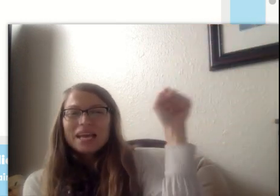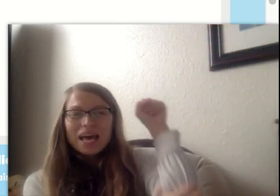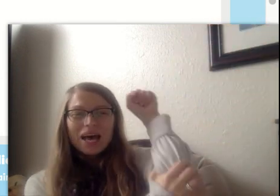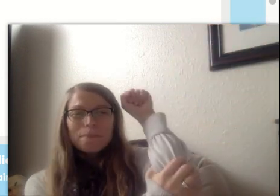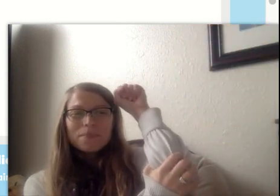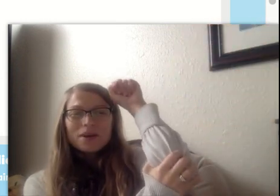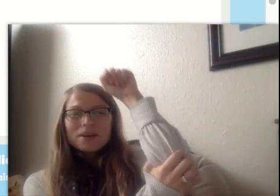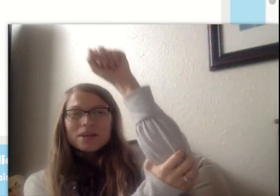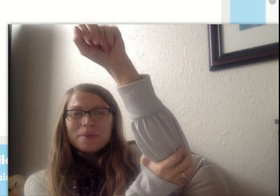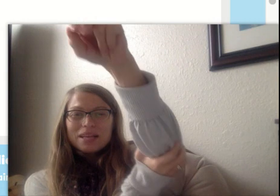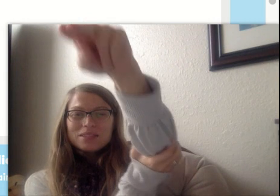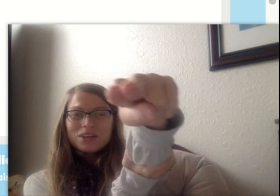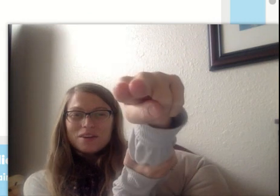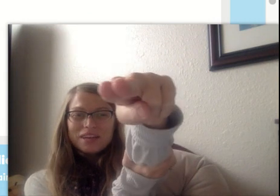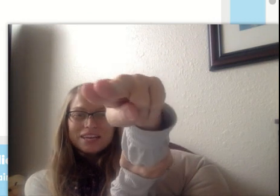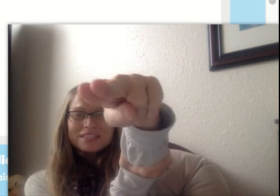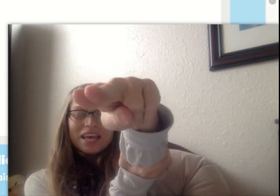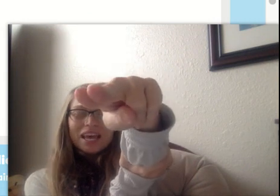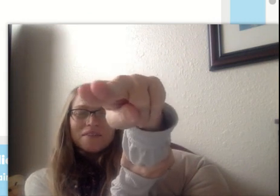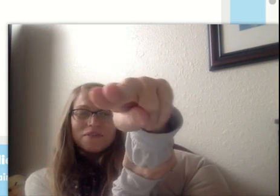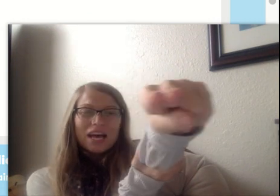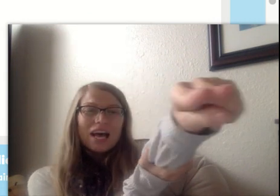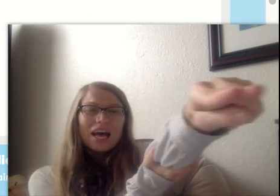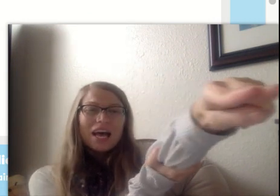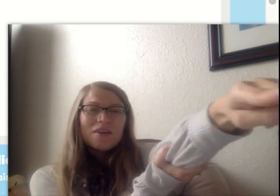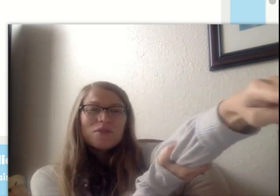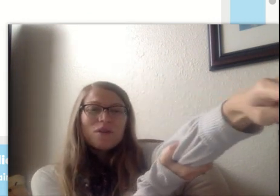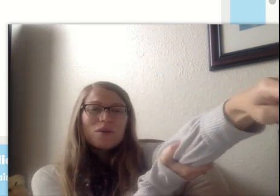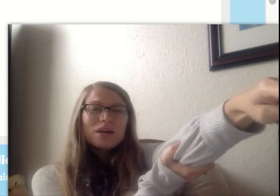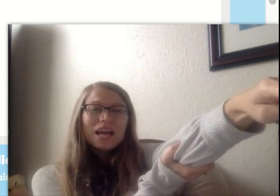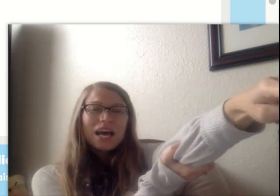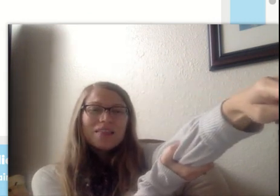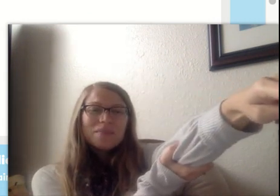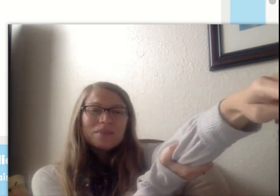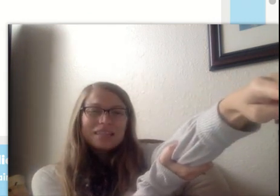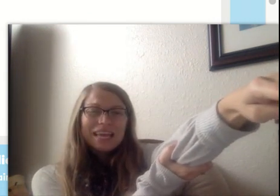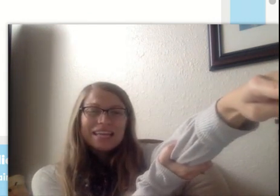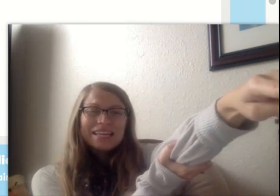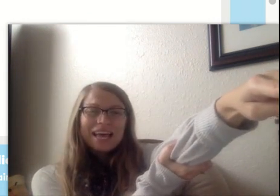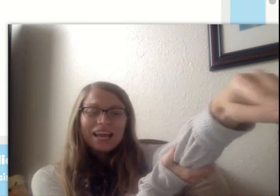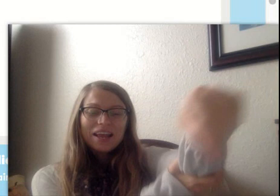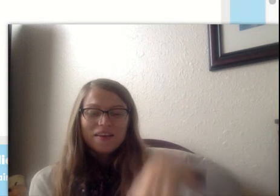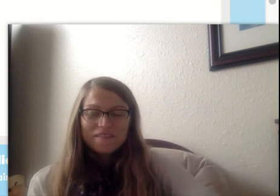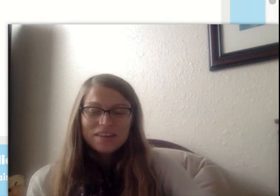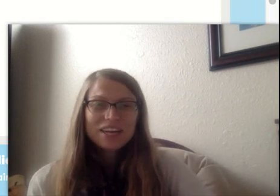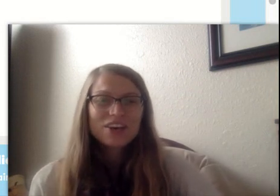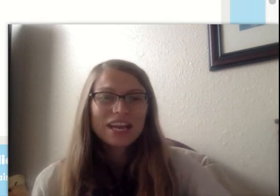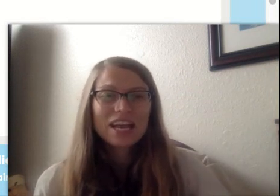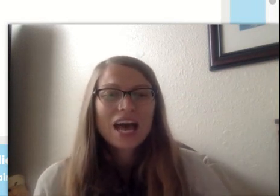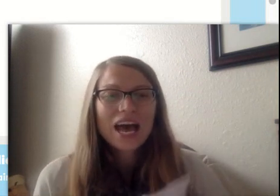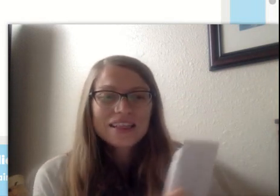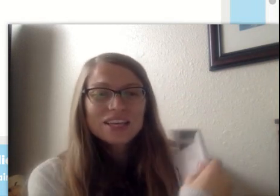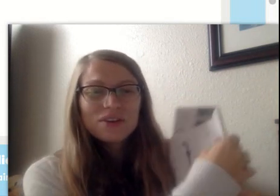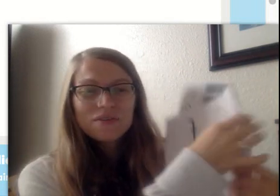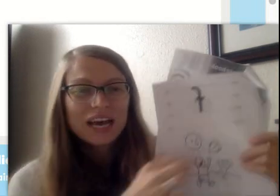pick up your pencil or your fingers, and fly forward on the plane line. Very good.